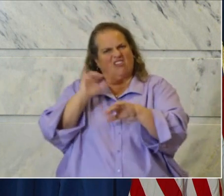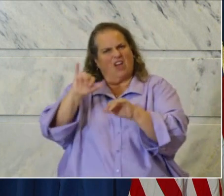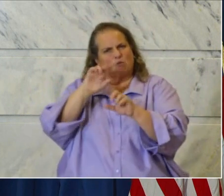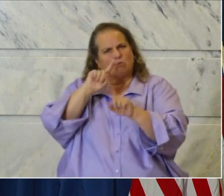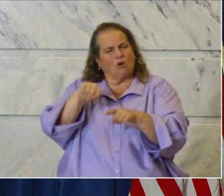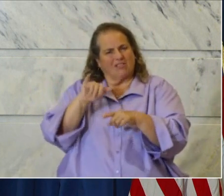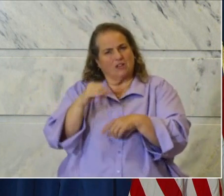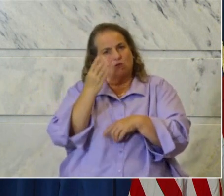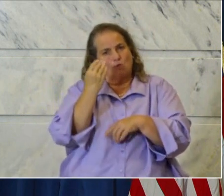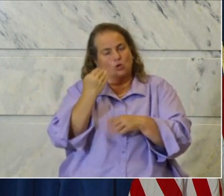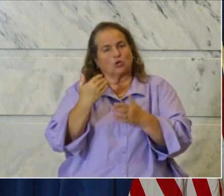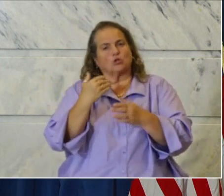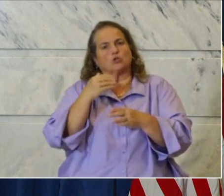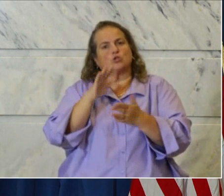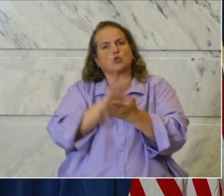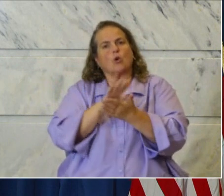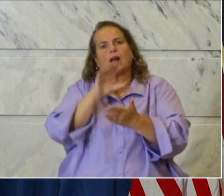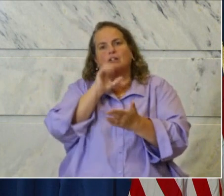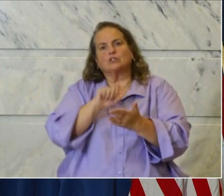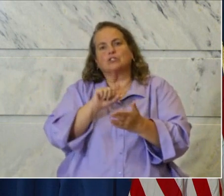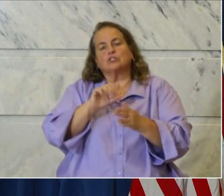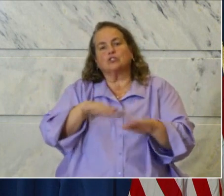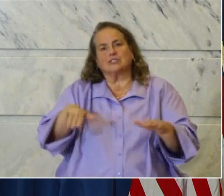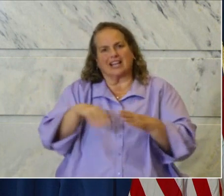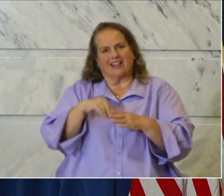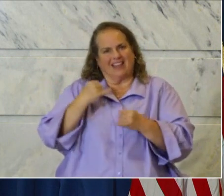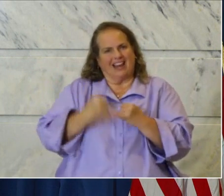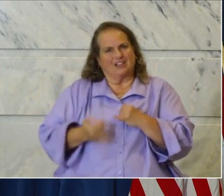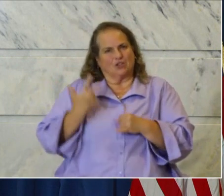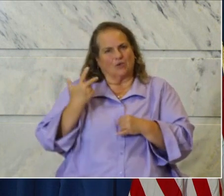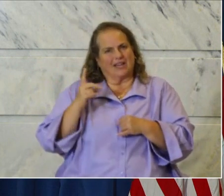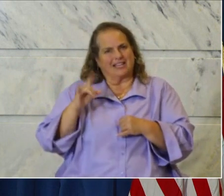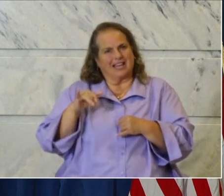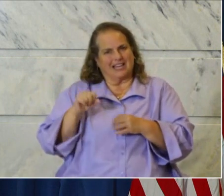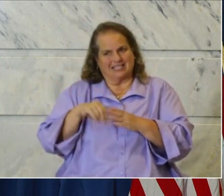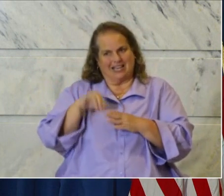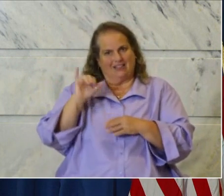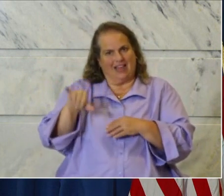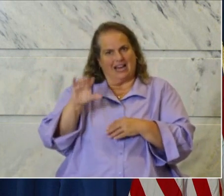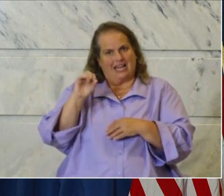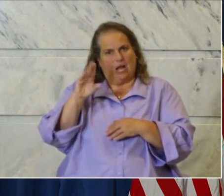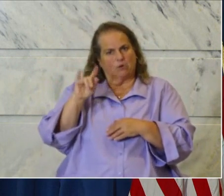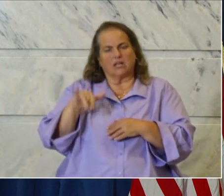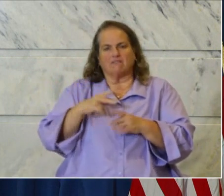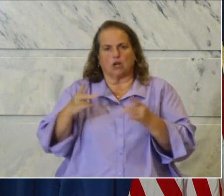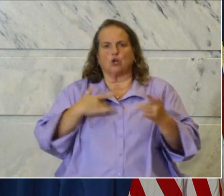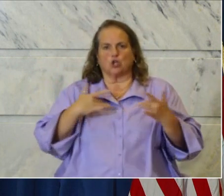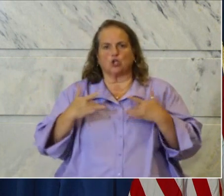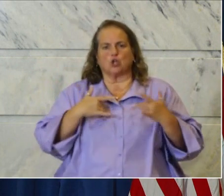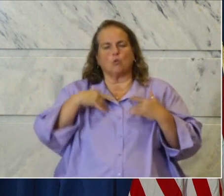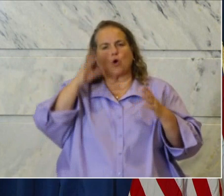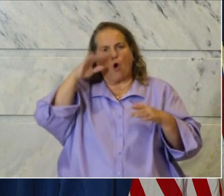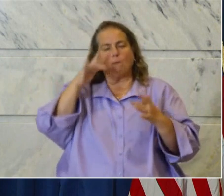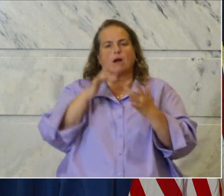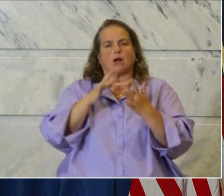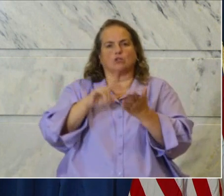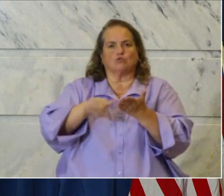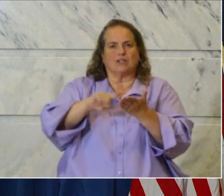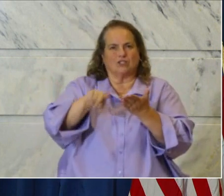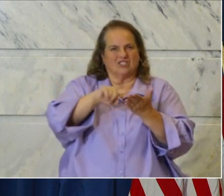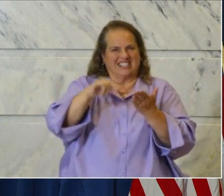is 14 school-age kids in the last 3 days. That is really concerning, and we hope the contact tracers are